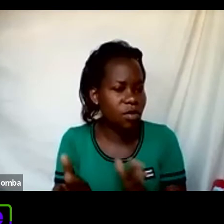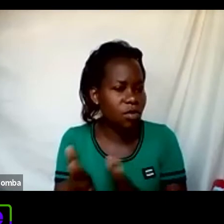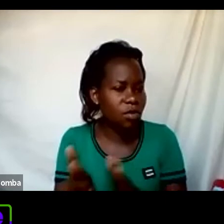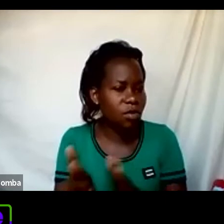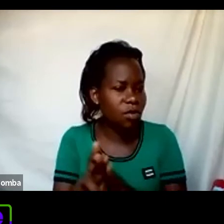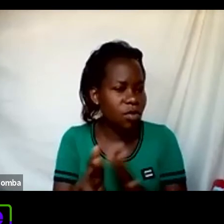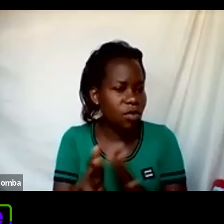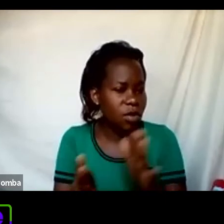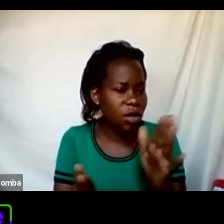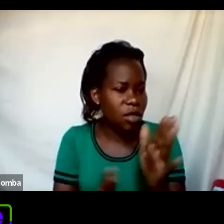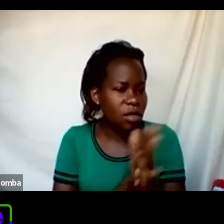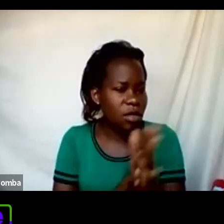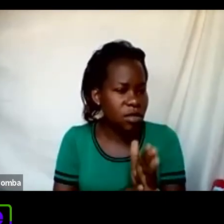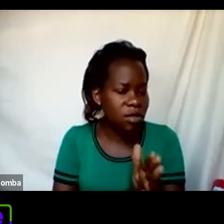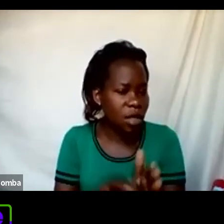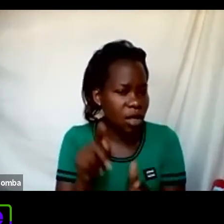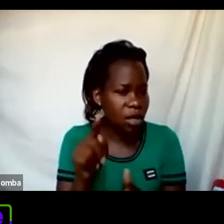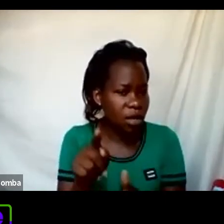was about